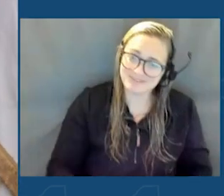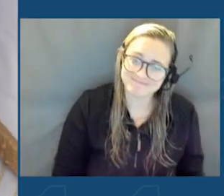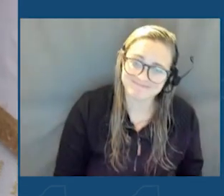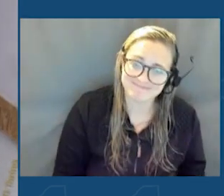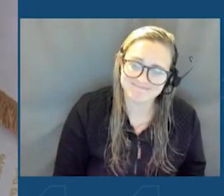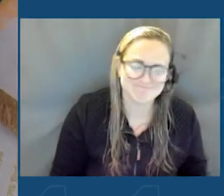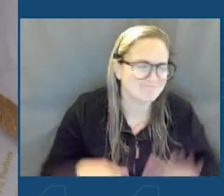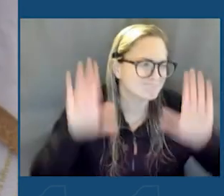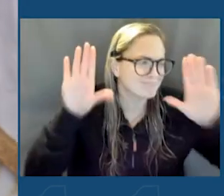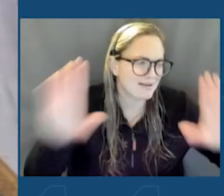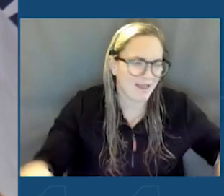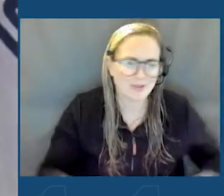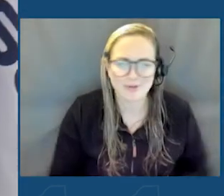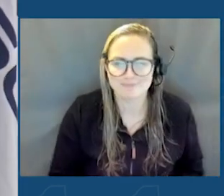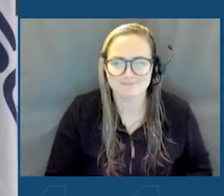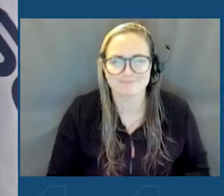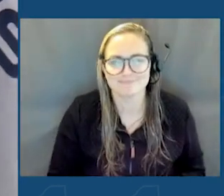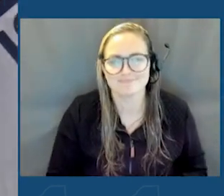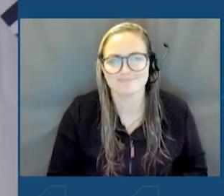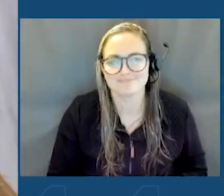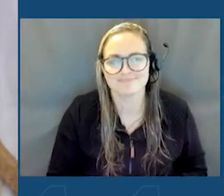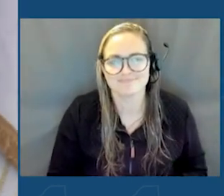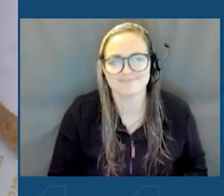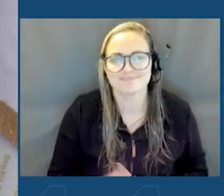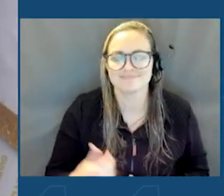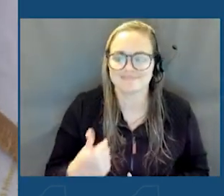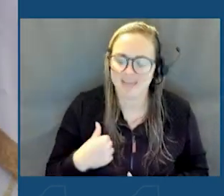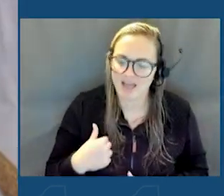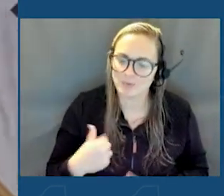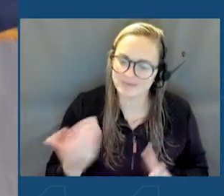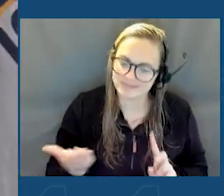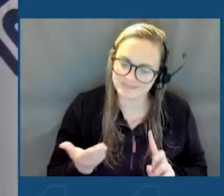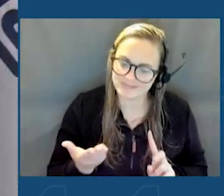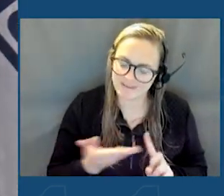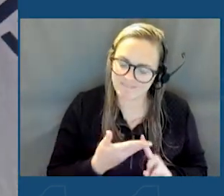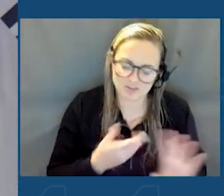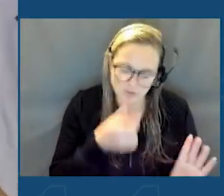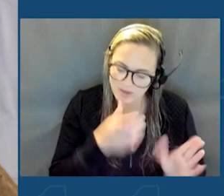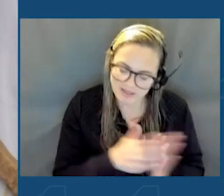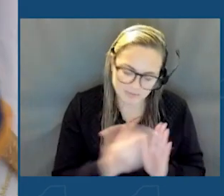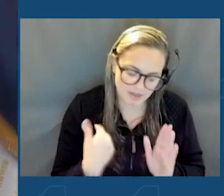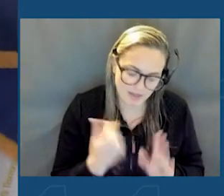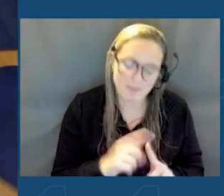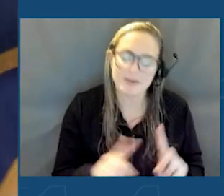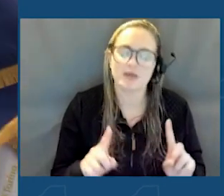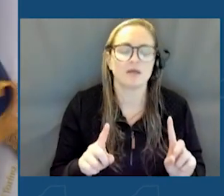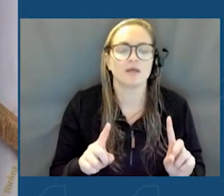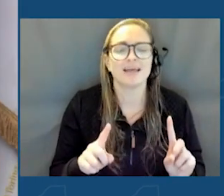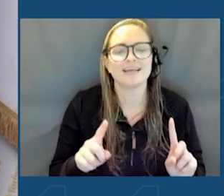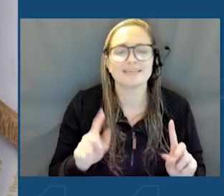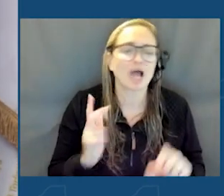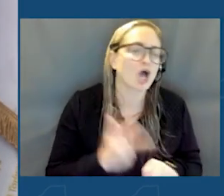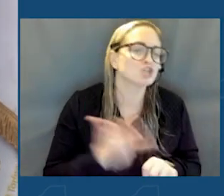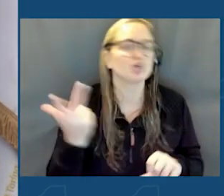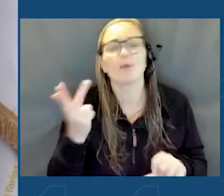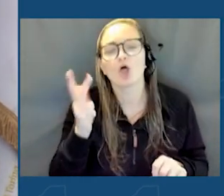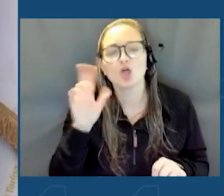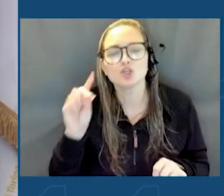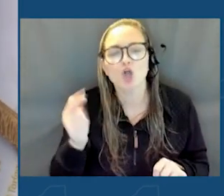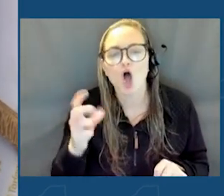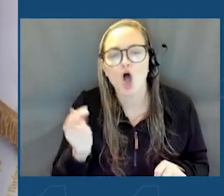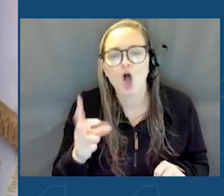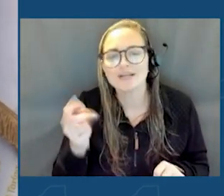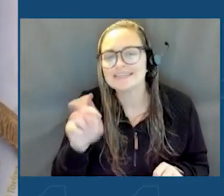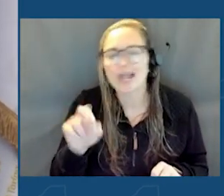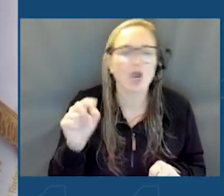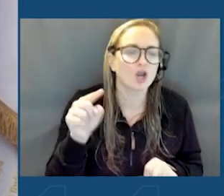Spectacular as I was talked into. Don't ever ask me to. It's kind of like a triple dog dare you. I can't say no to a triple dog